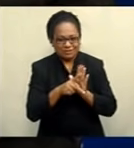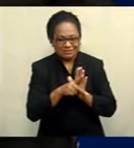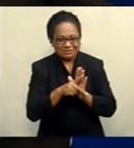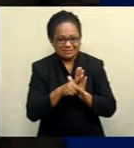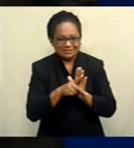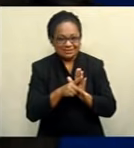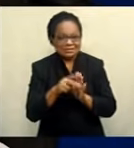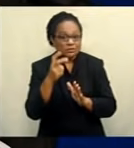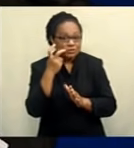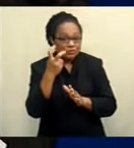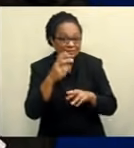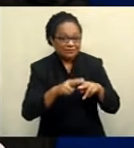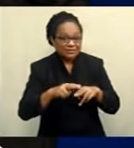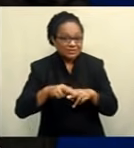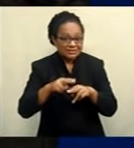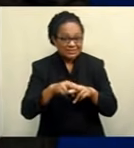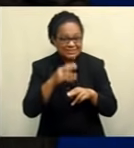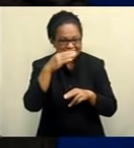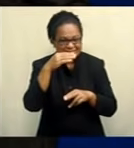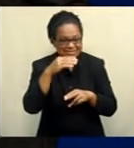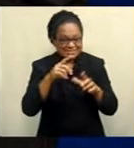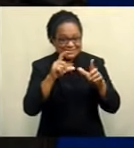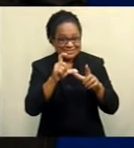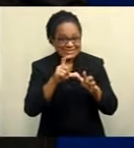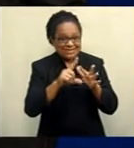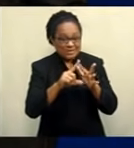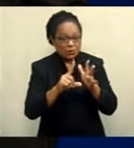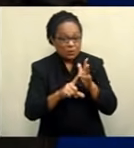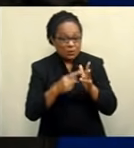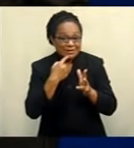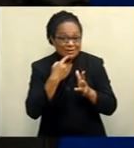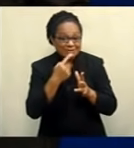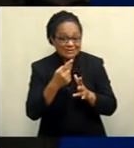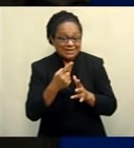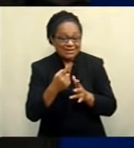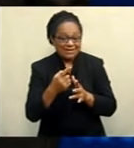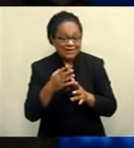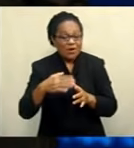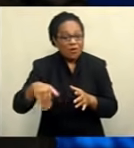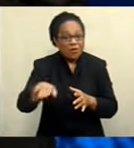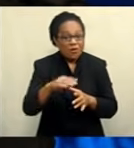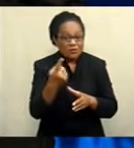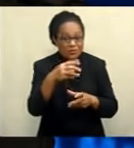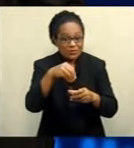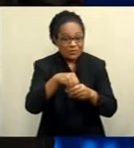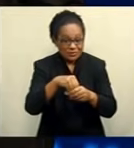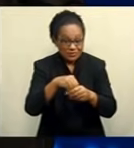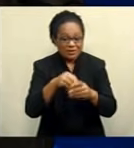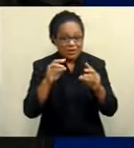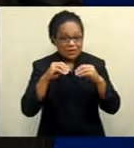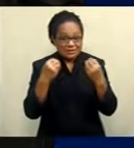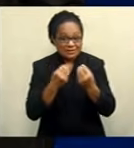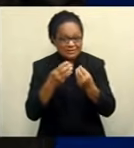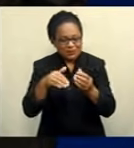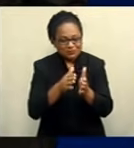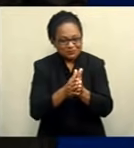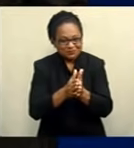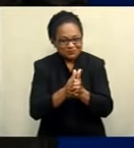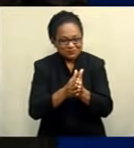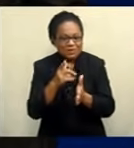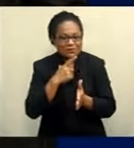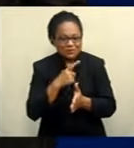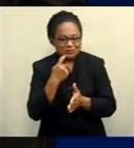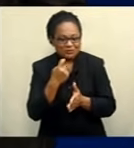Tourism Fiji Chief Executive Brent Hill says morale is high among the industry players as they work on reopening the business. Hill,